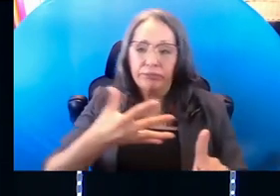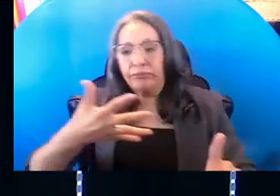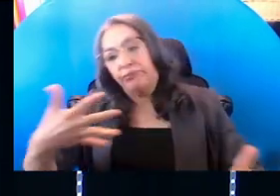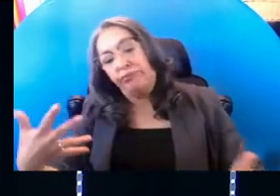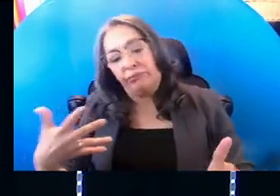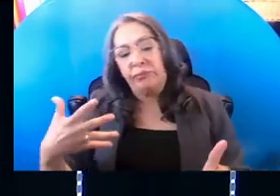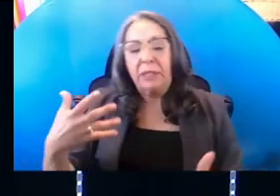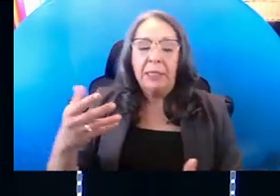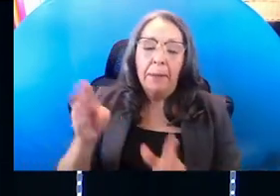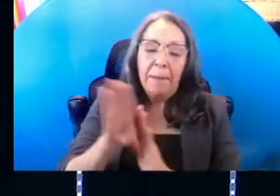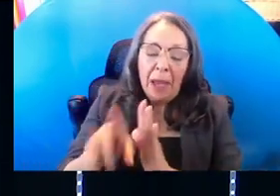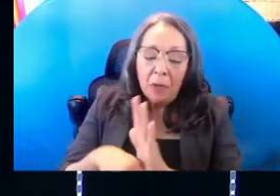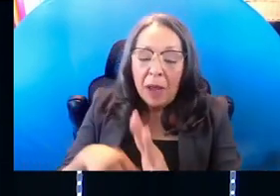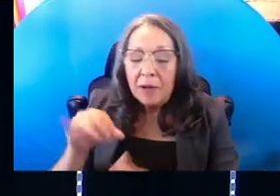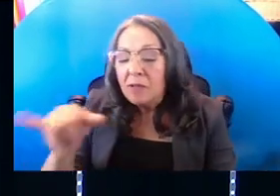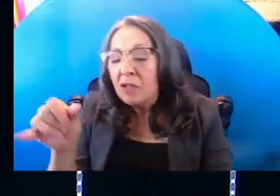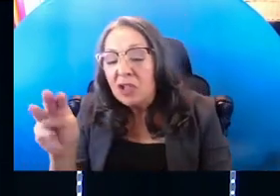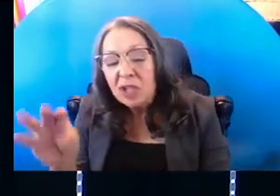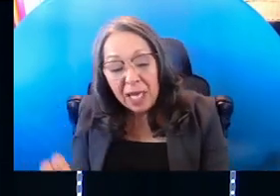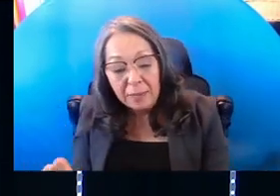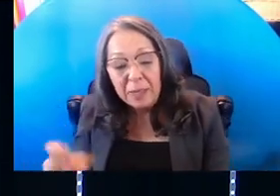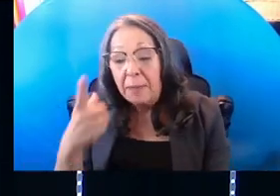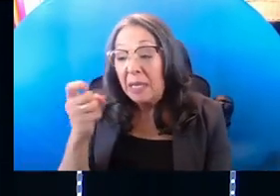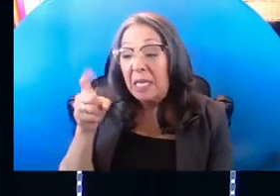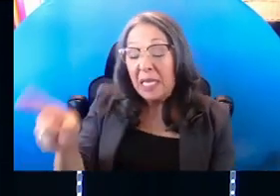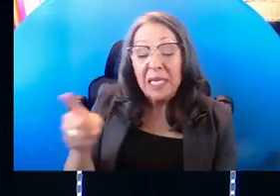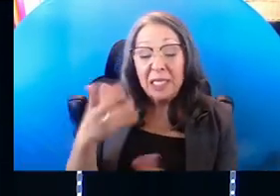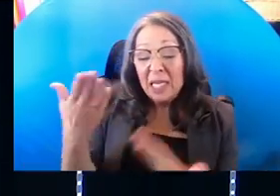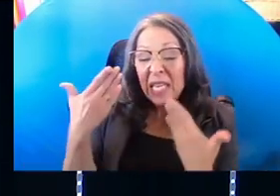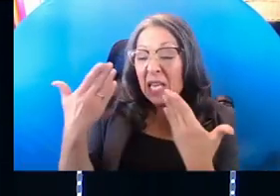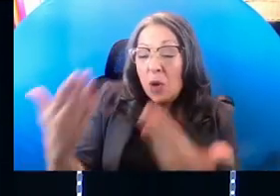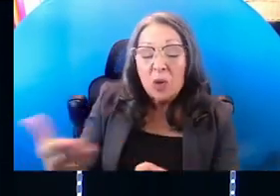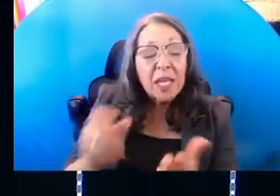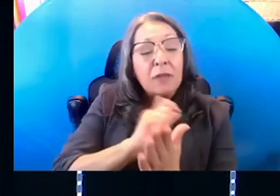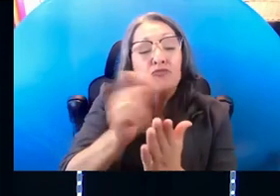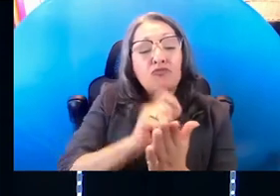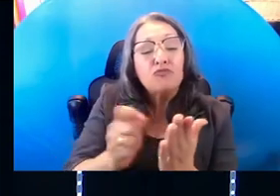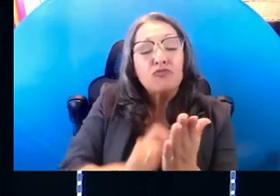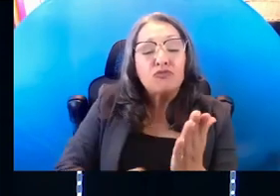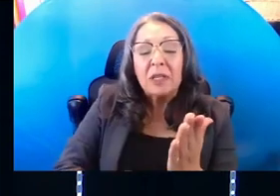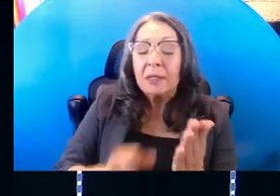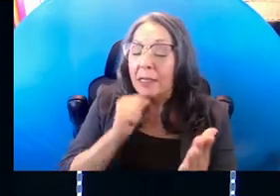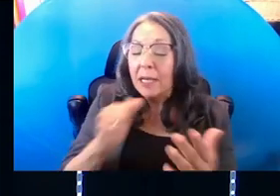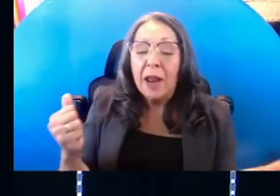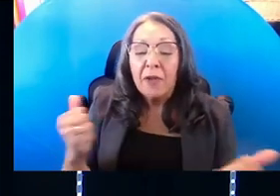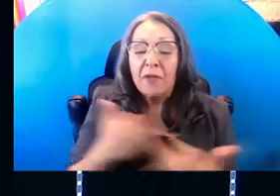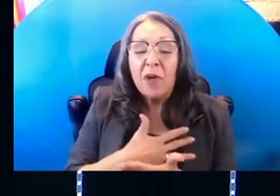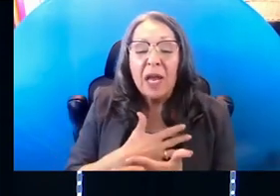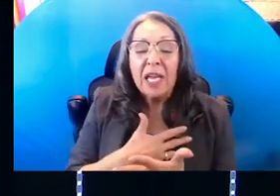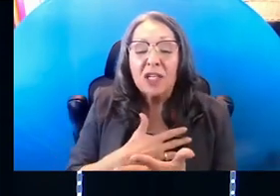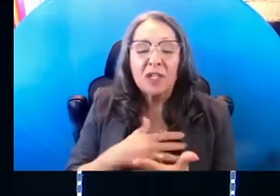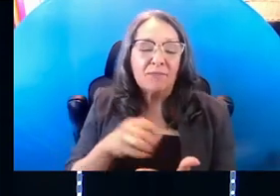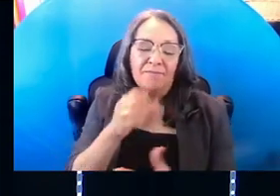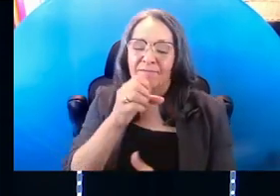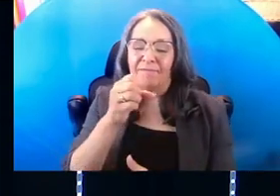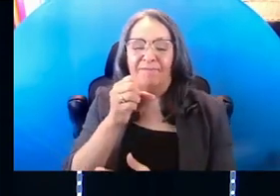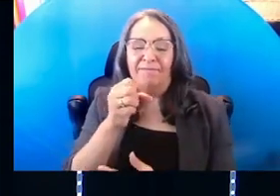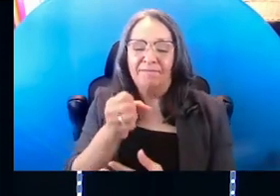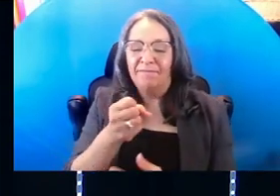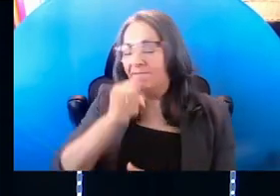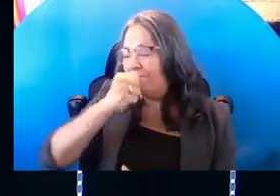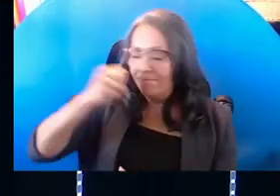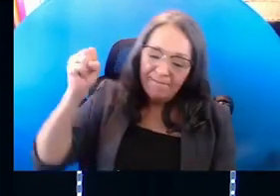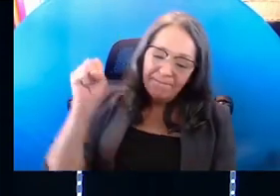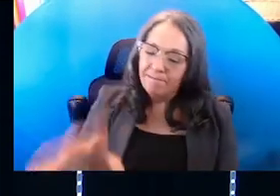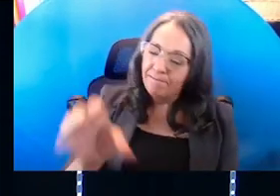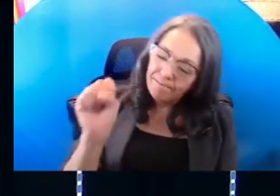James jumps into this letter here, when he writes this letter, he's not afraid to just shoot you straight. Like, he's not afraid to just give it to you real quick and hit you hard and be